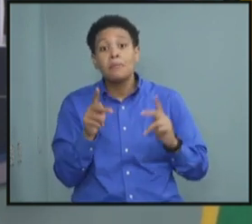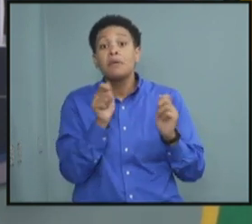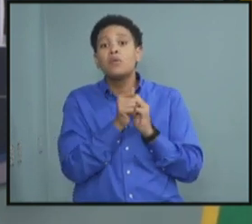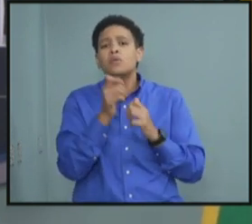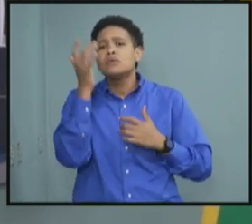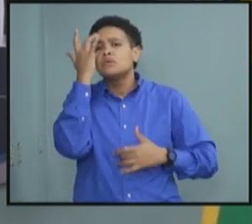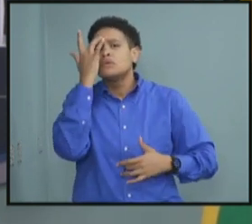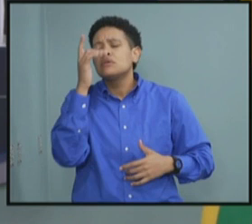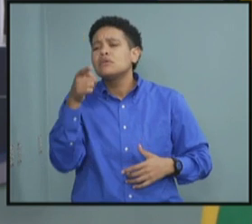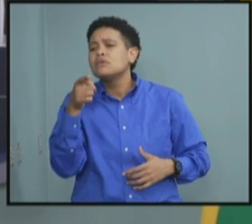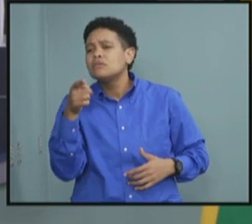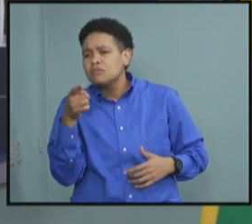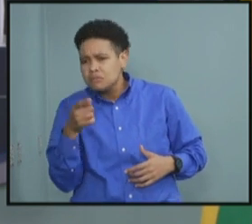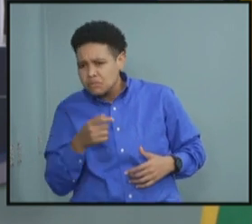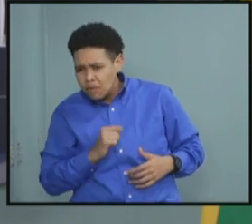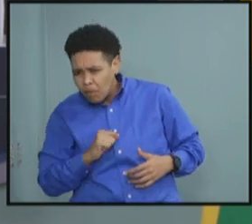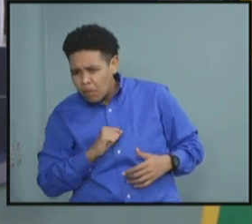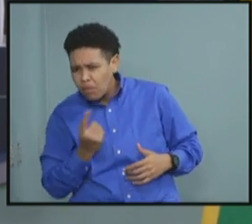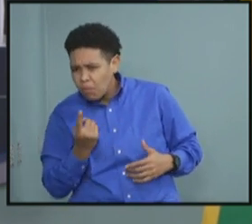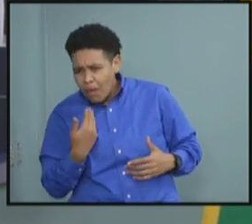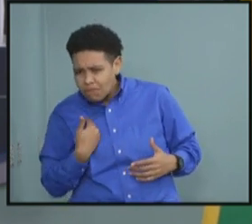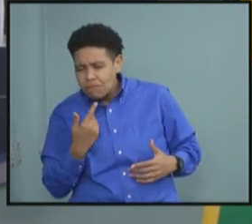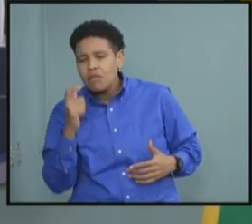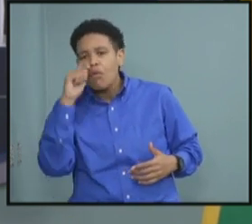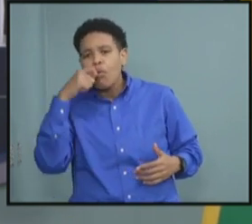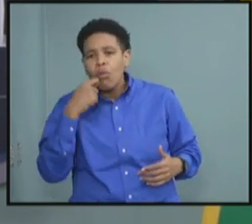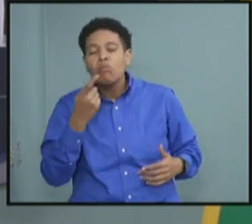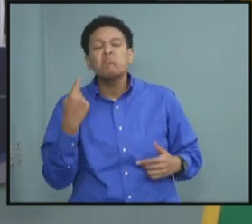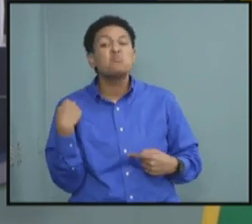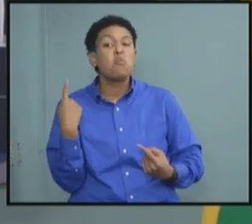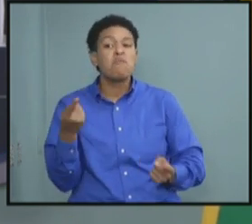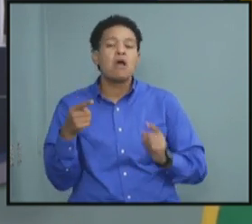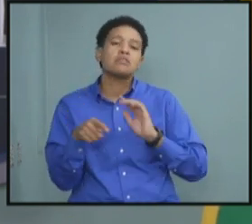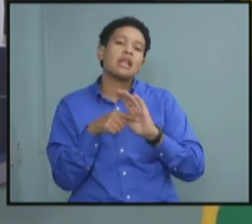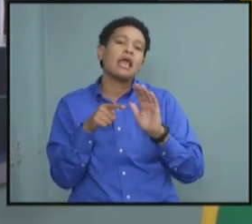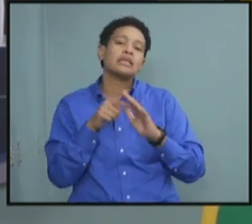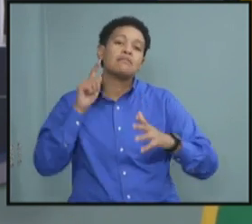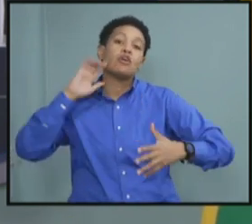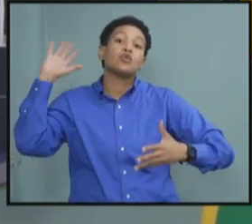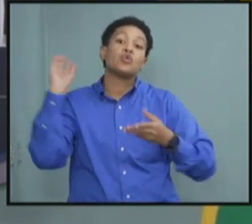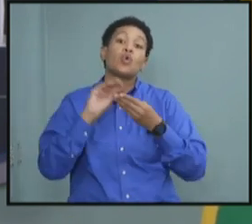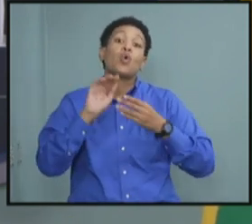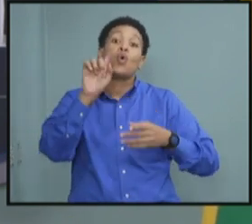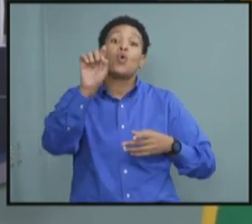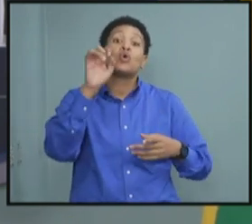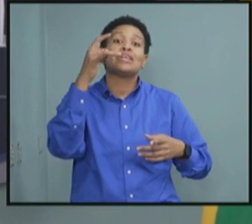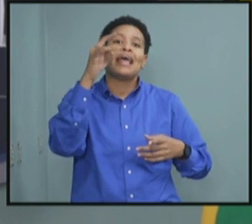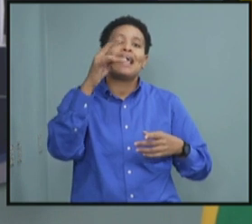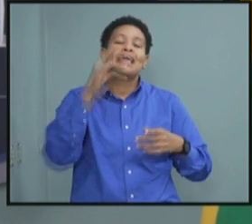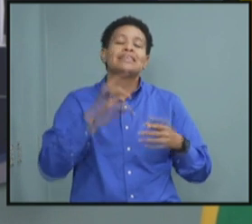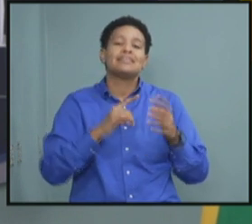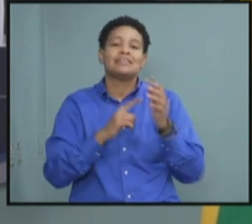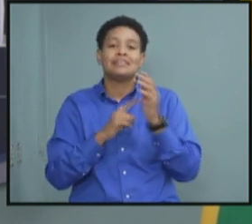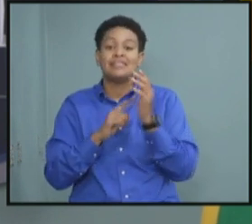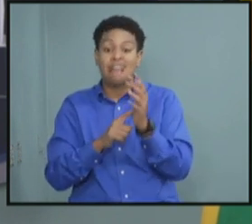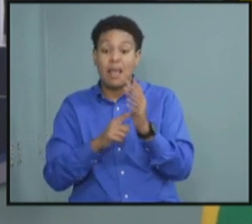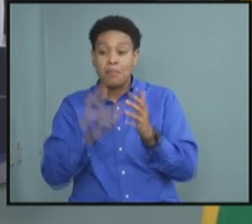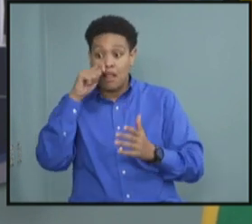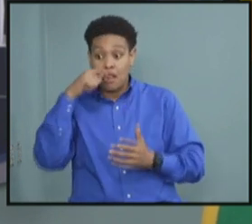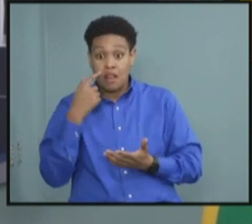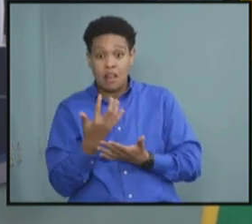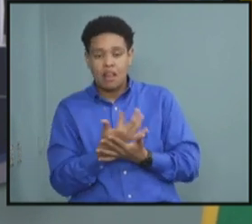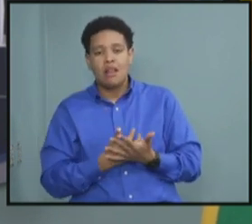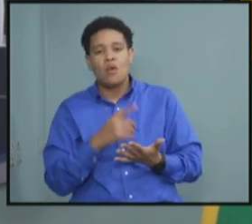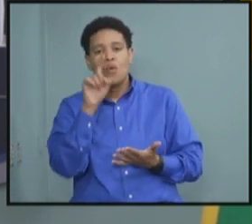were tested, and these results are so far negative. A total of 118 samples were